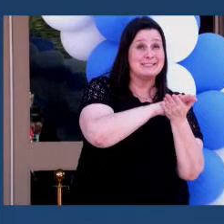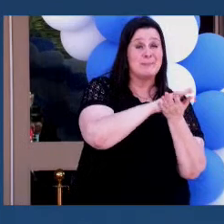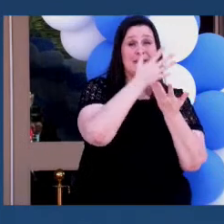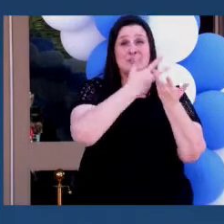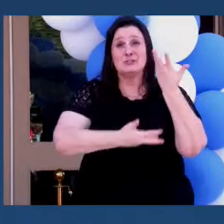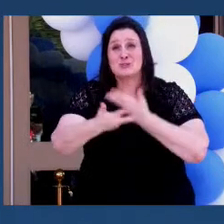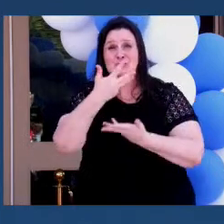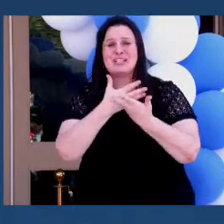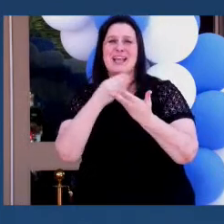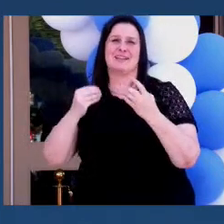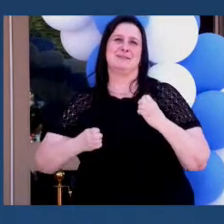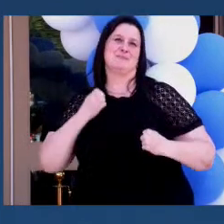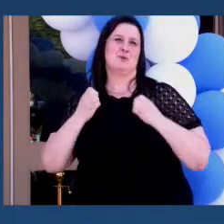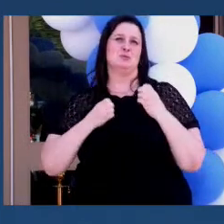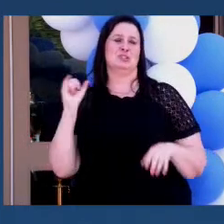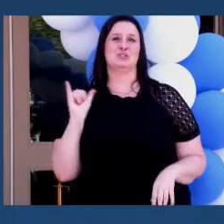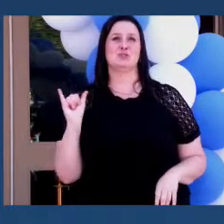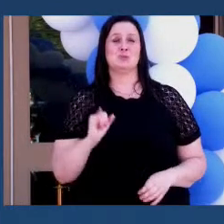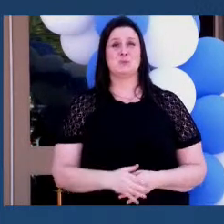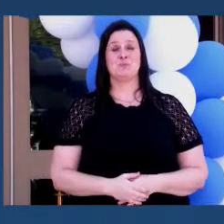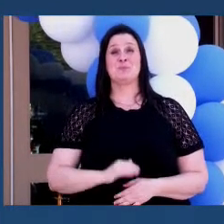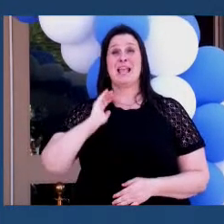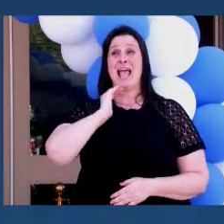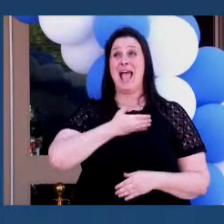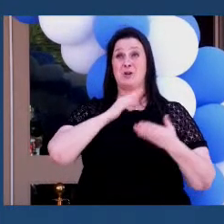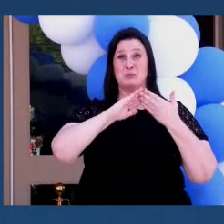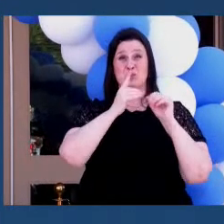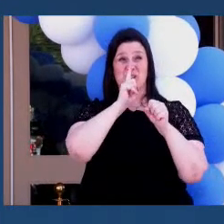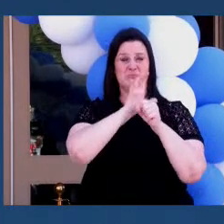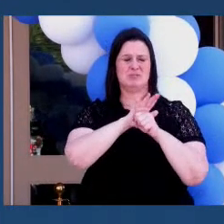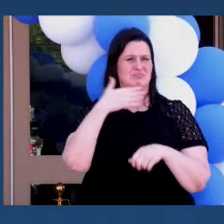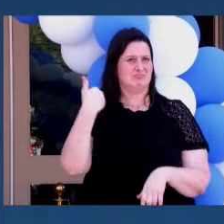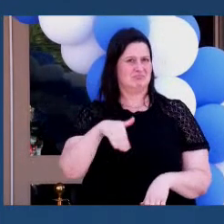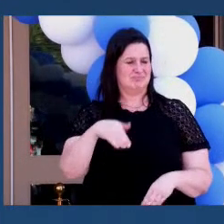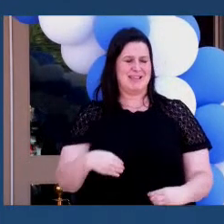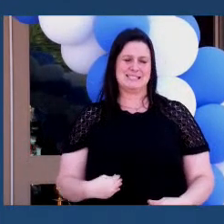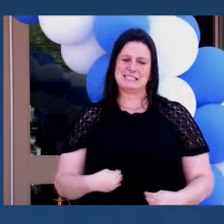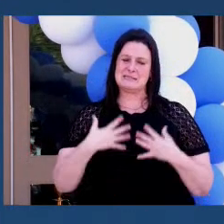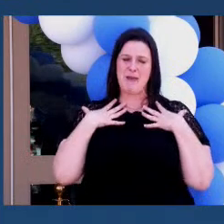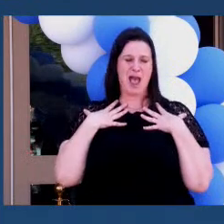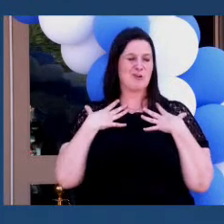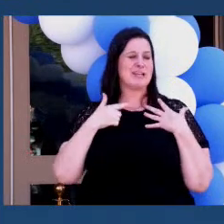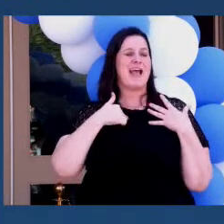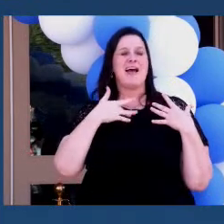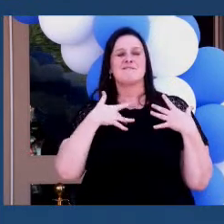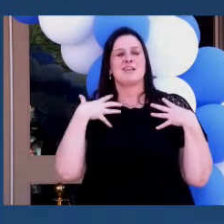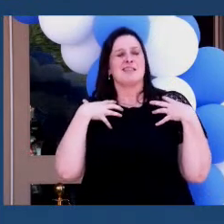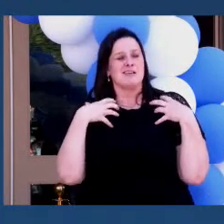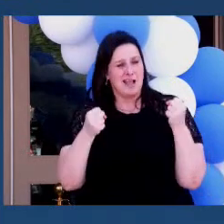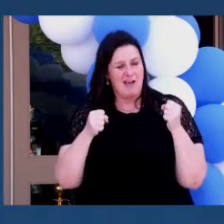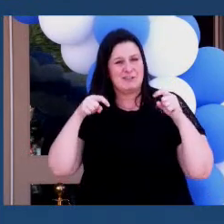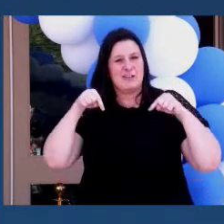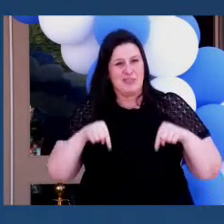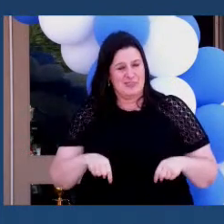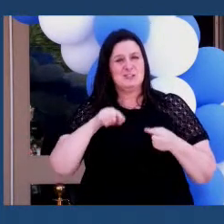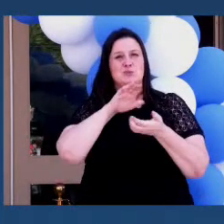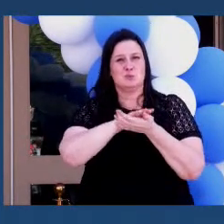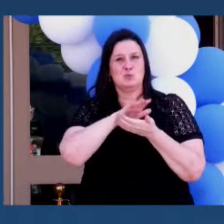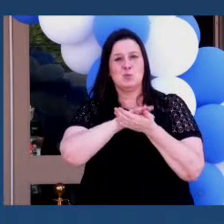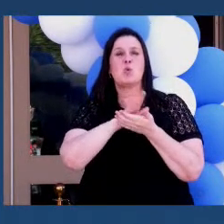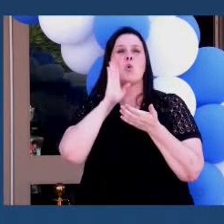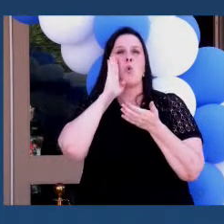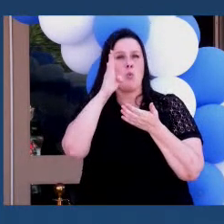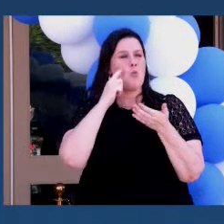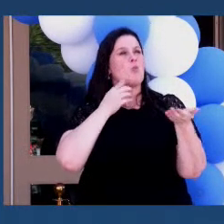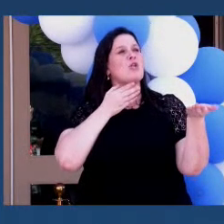and emotionally. The commitment of our community has been truly inspiring, and I'm confident that the Maurice Pritchett Senior Academy will